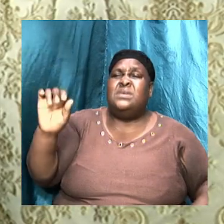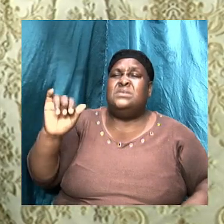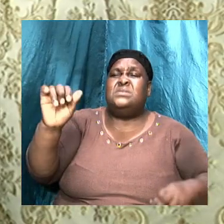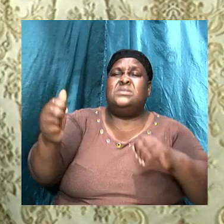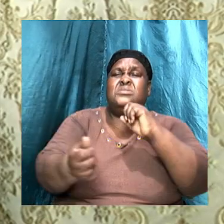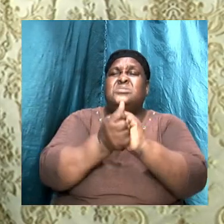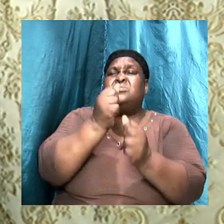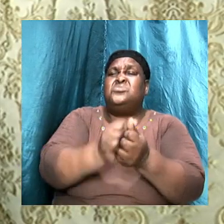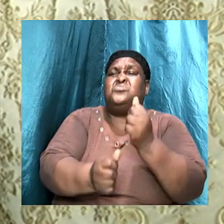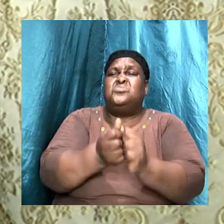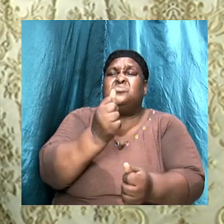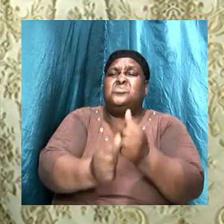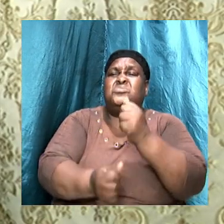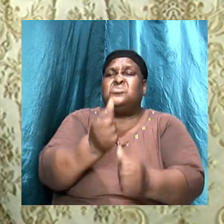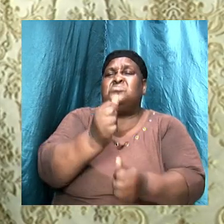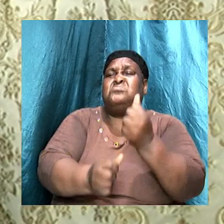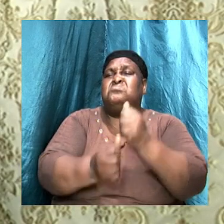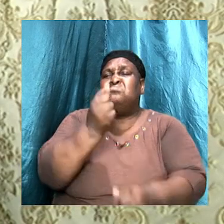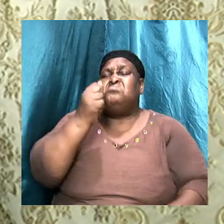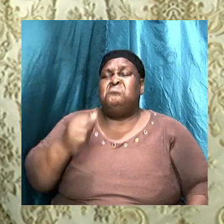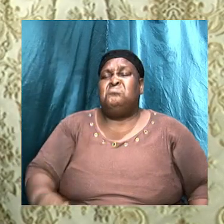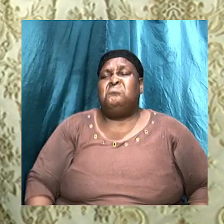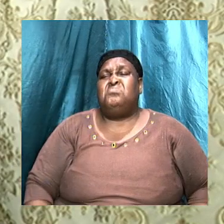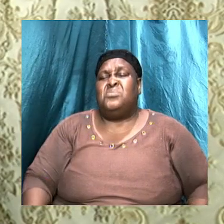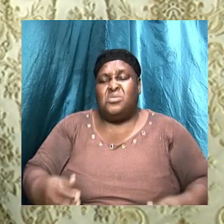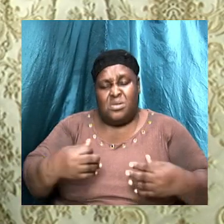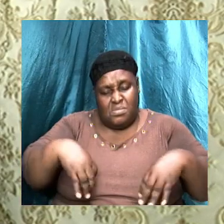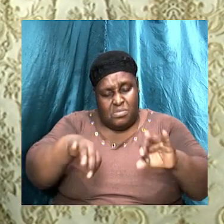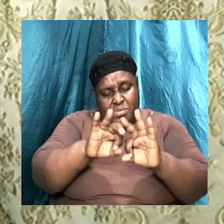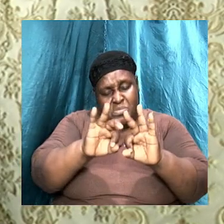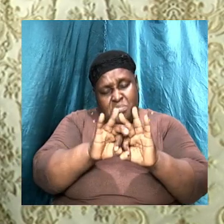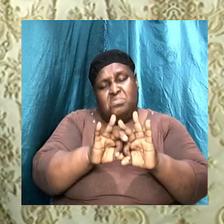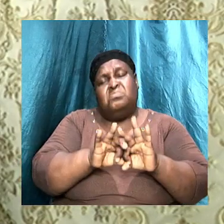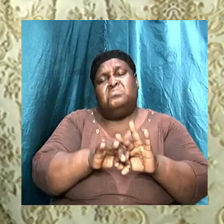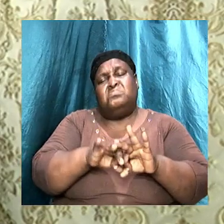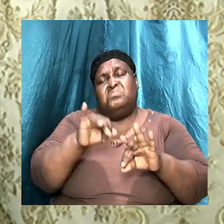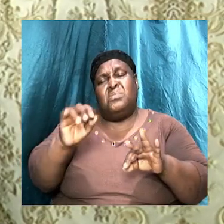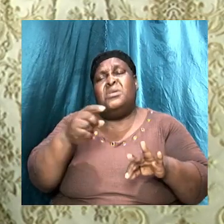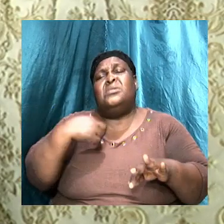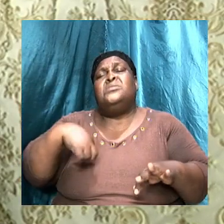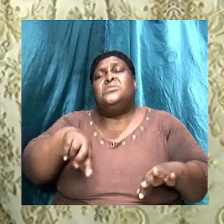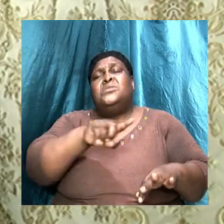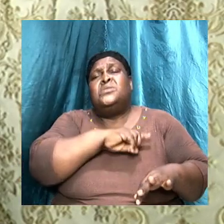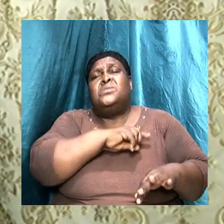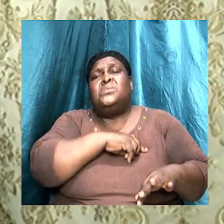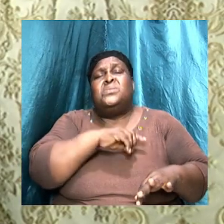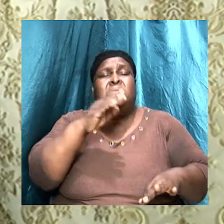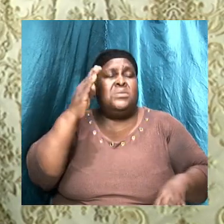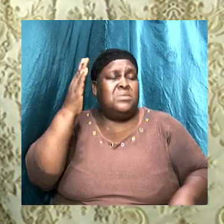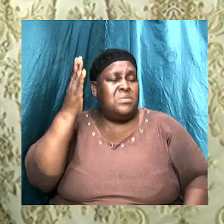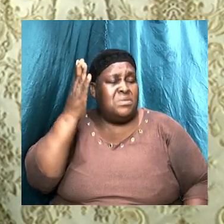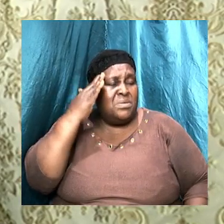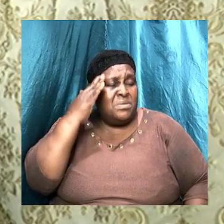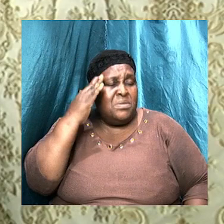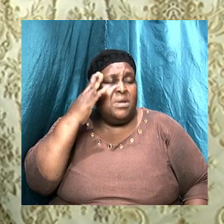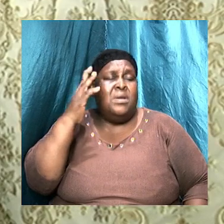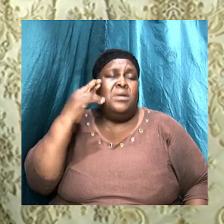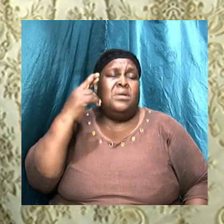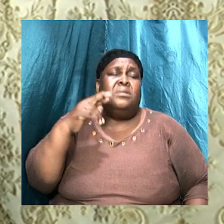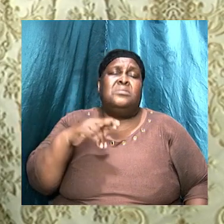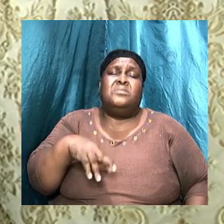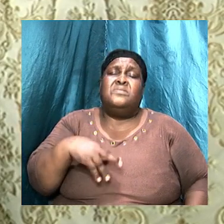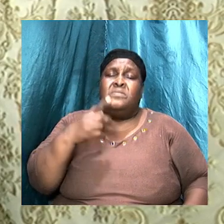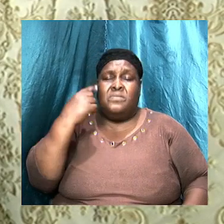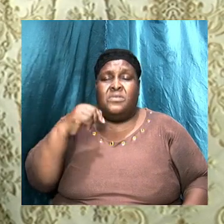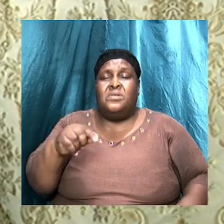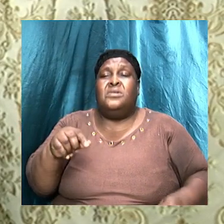Amen somebody so it's important then that we recognize that in order to fulfill the